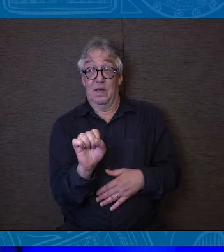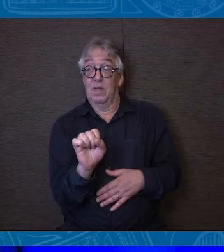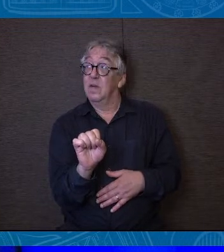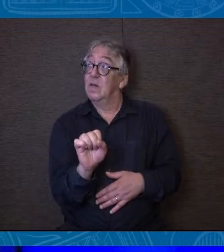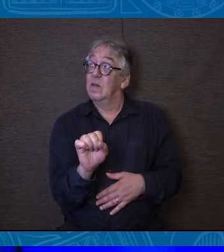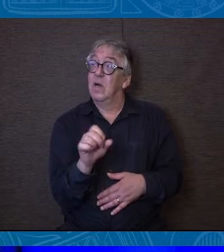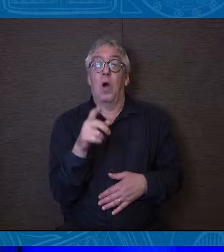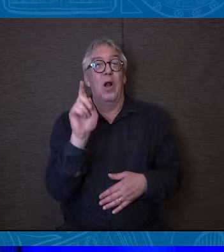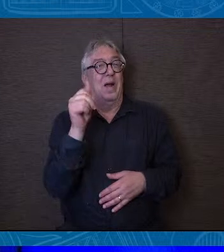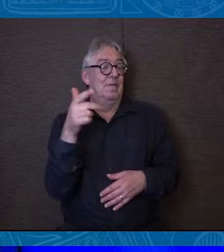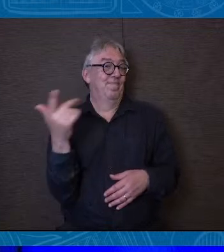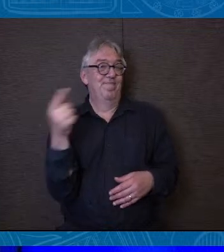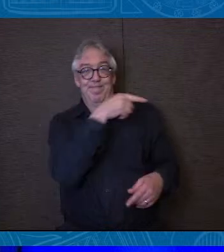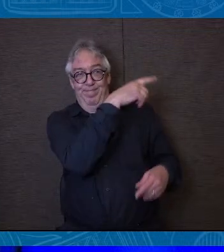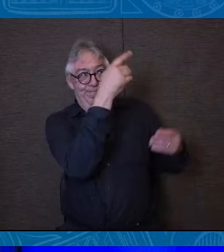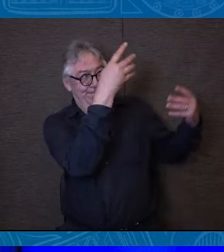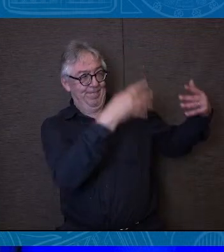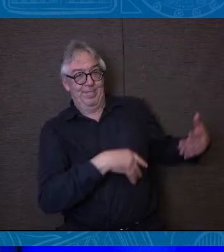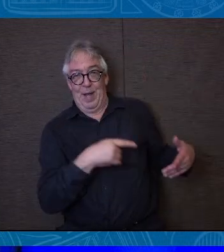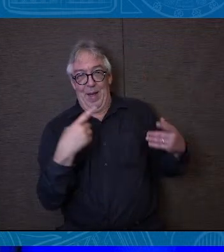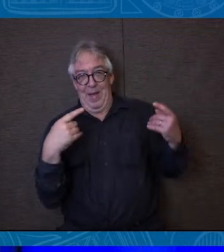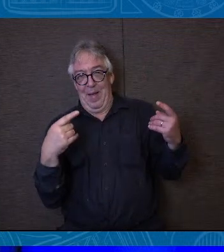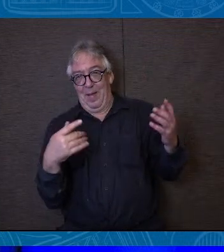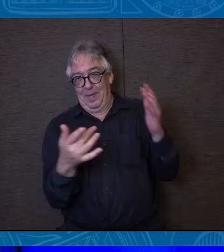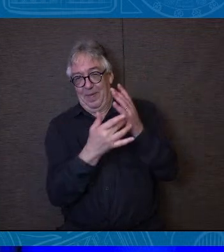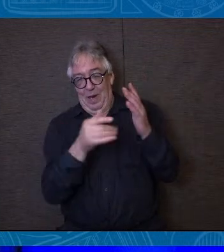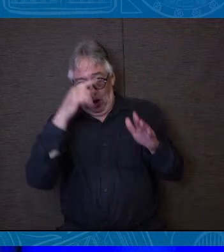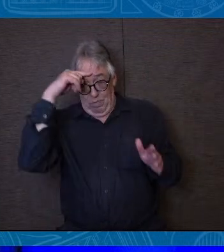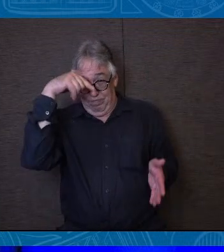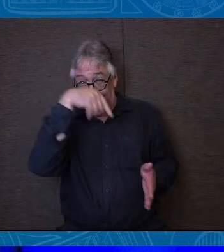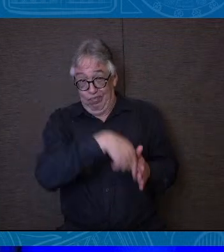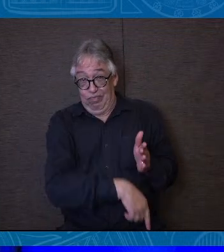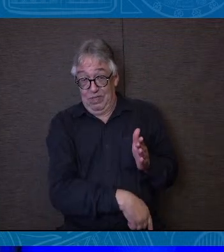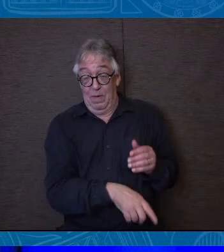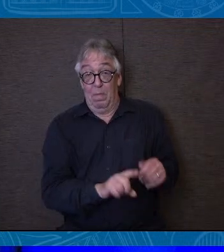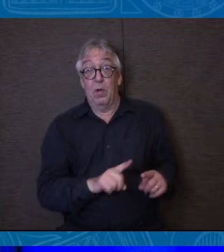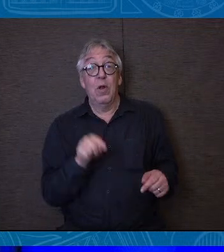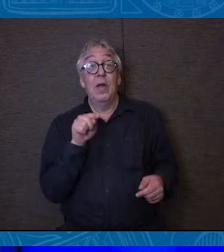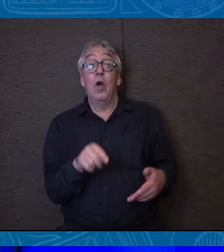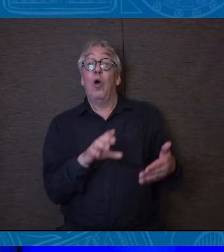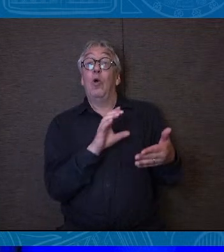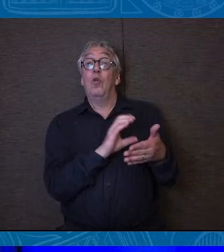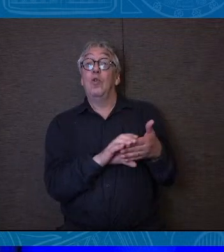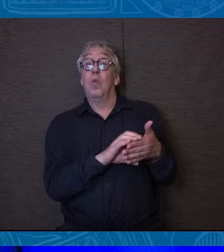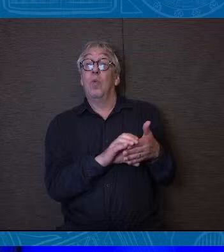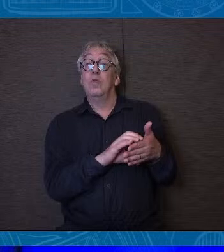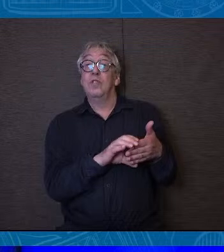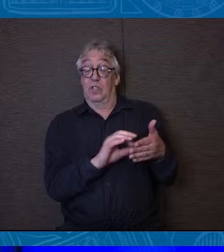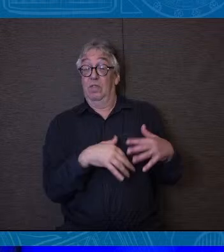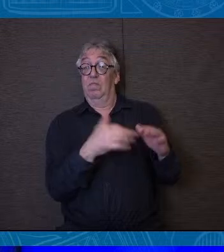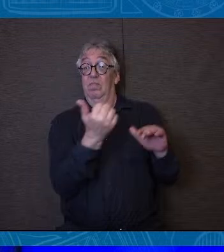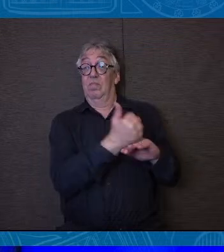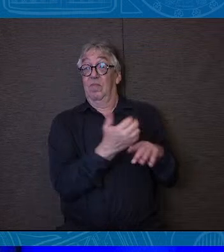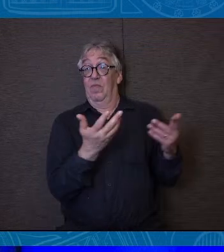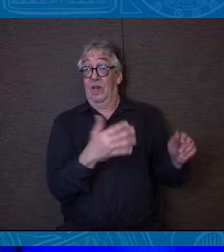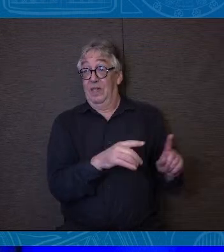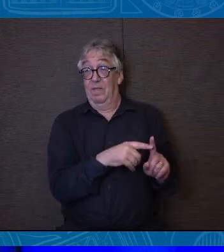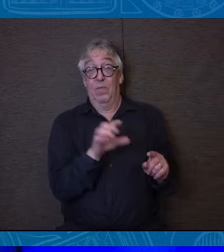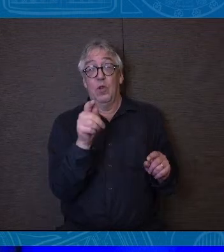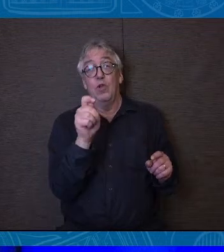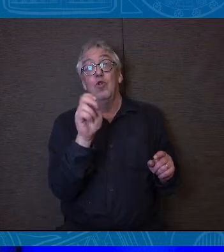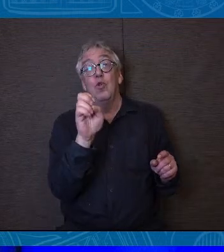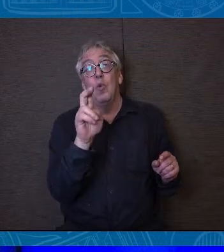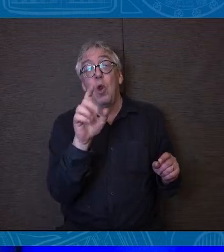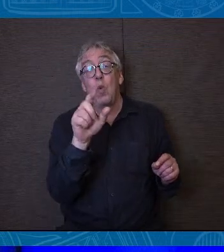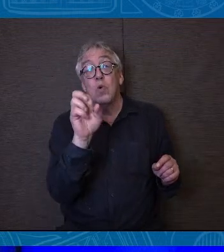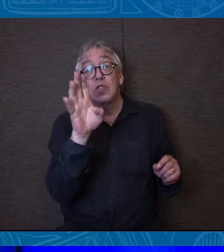little technical, but this trial has already been, I think, done in Toulouse and successfully, and they want to put it in